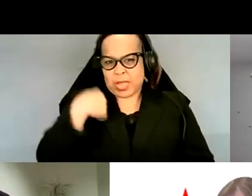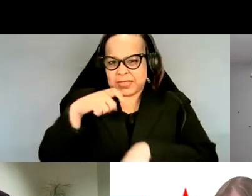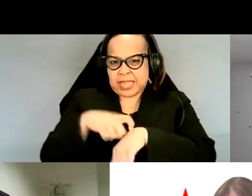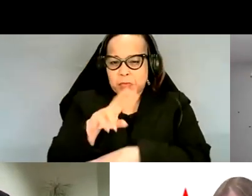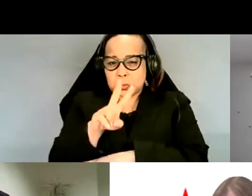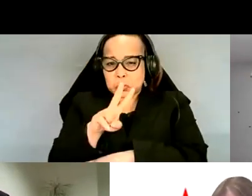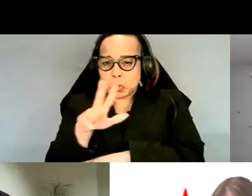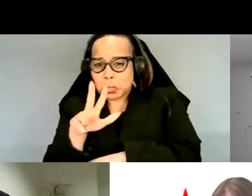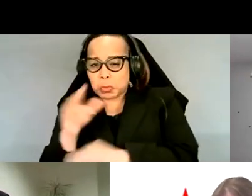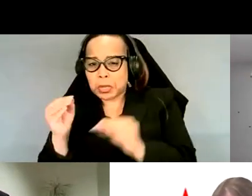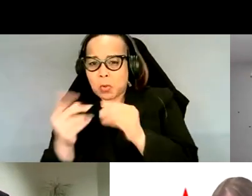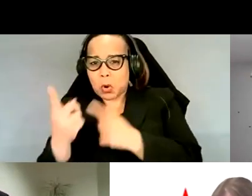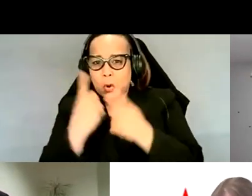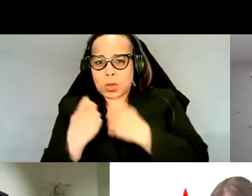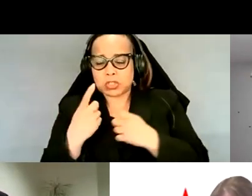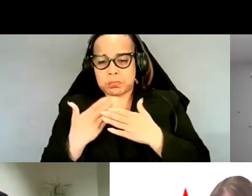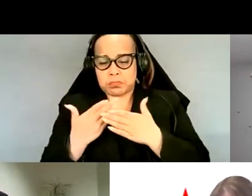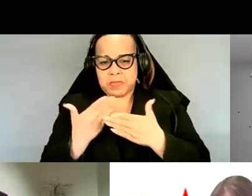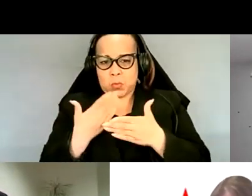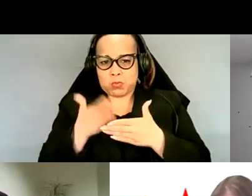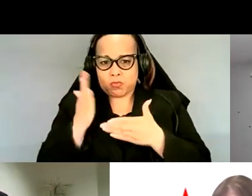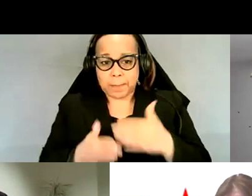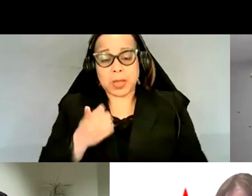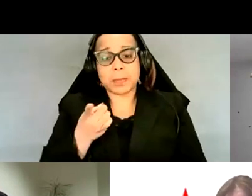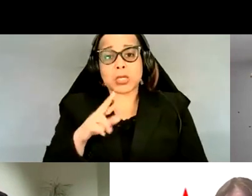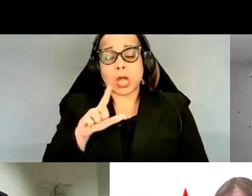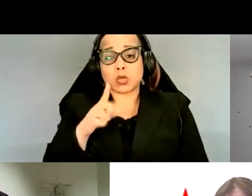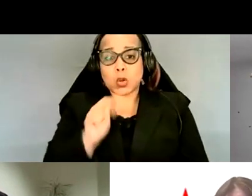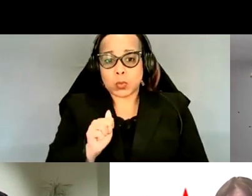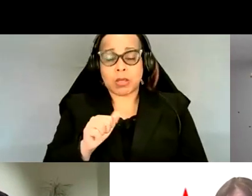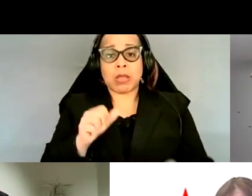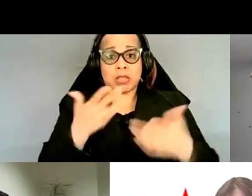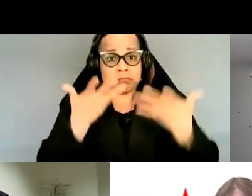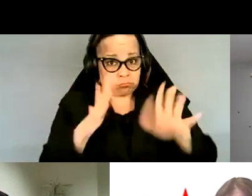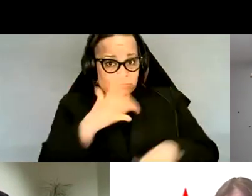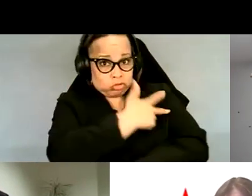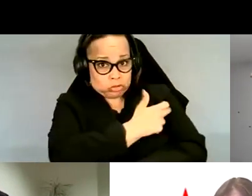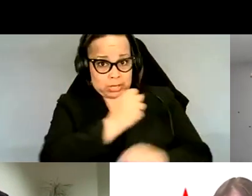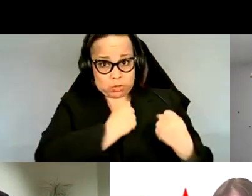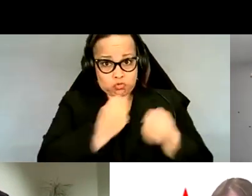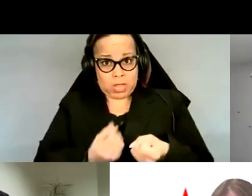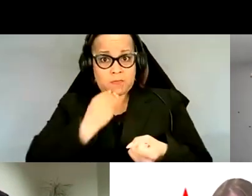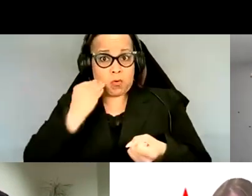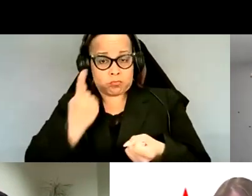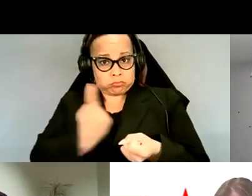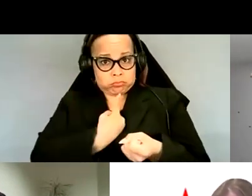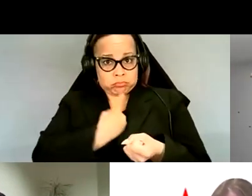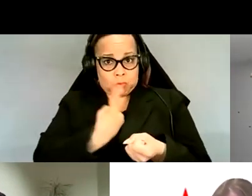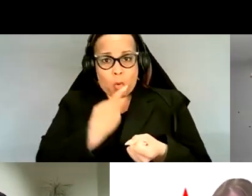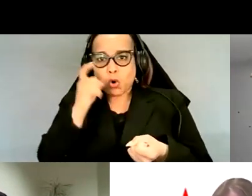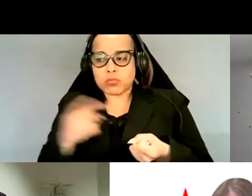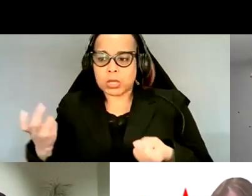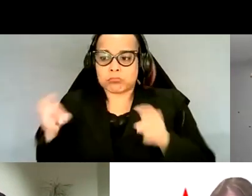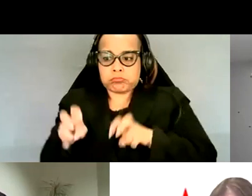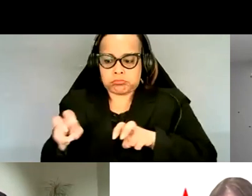2 or 3 more questions here before we wrap up. Dr. Luna, can you drive yourself home after having the shot? Do you need someone to drive you home, like after you have